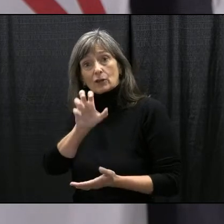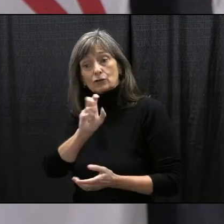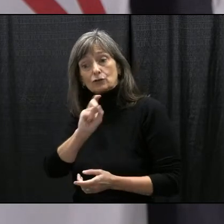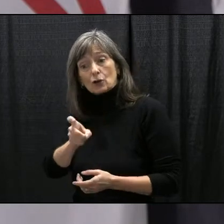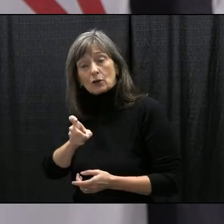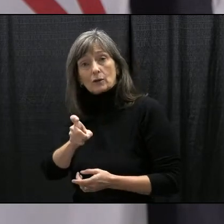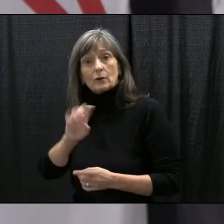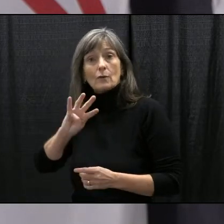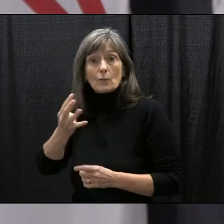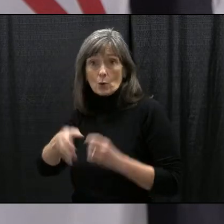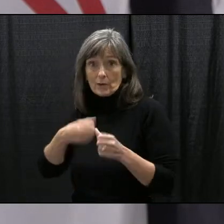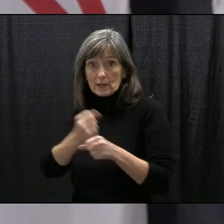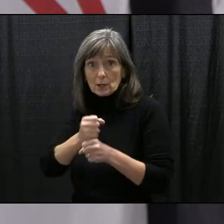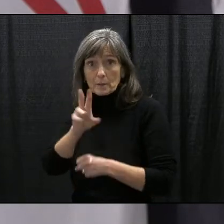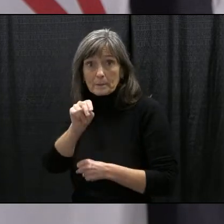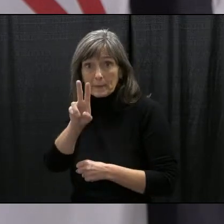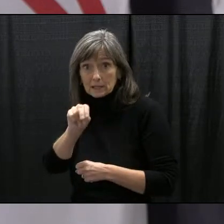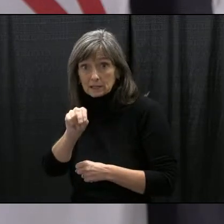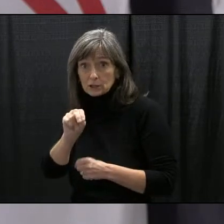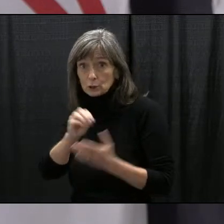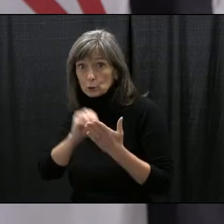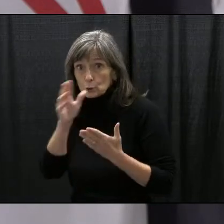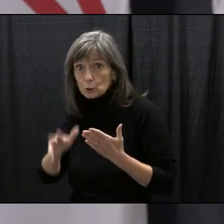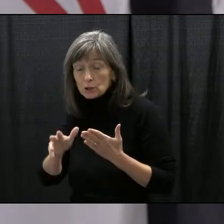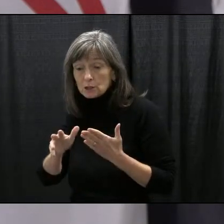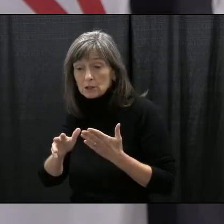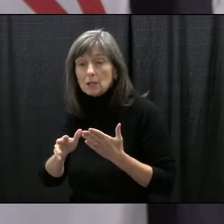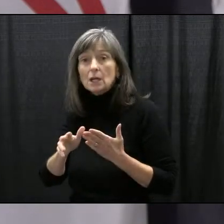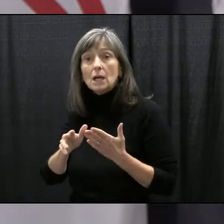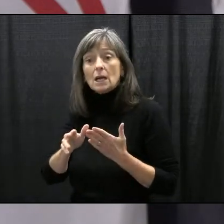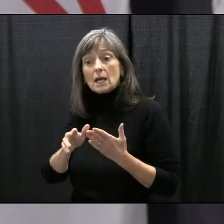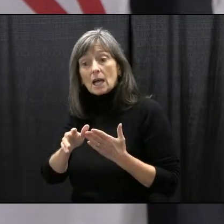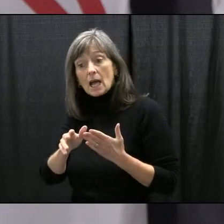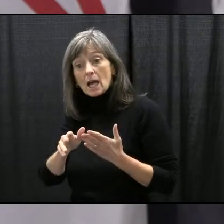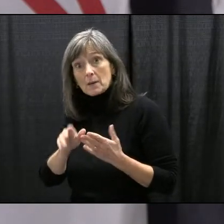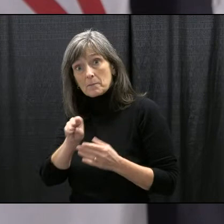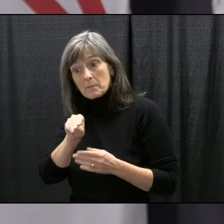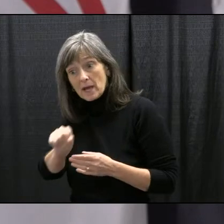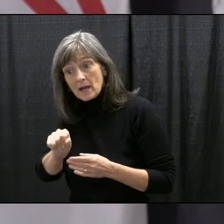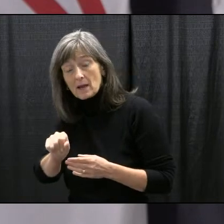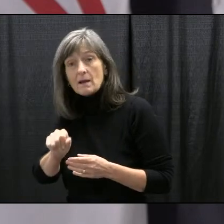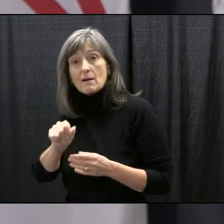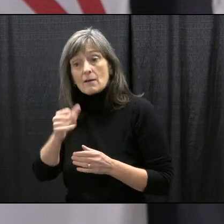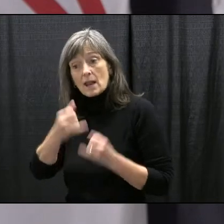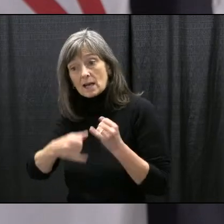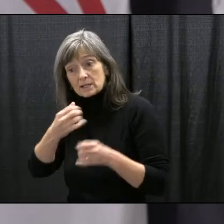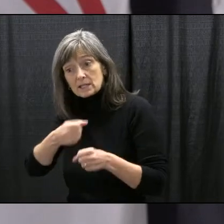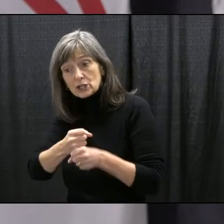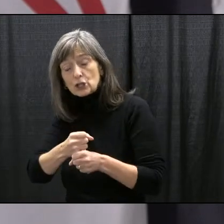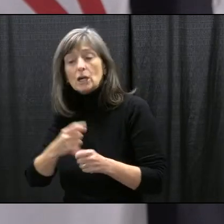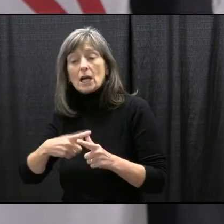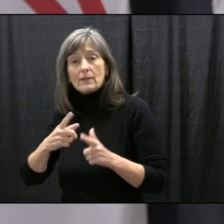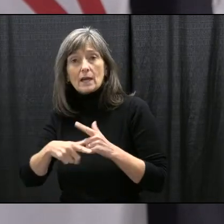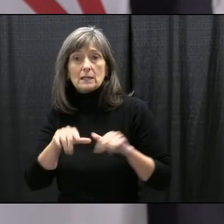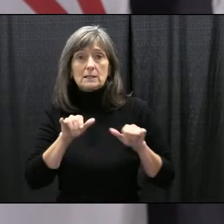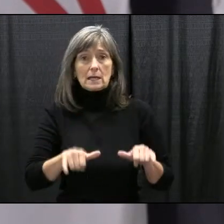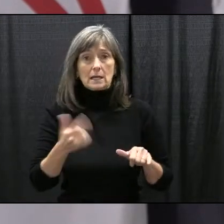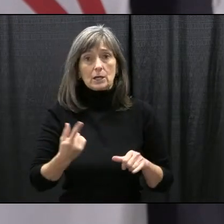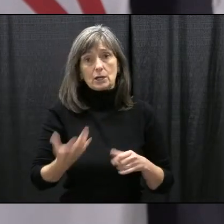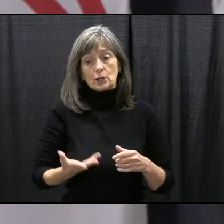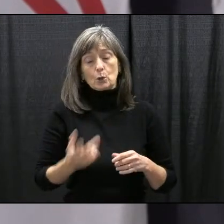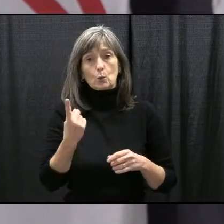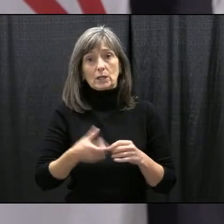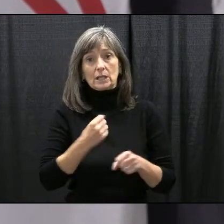for a fourth-year MON student in exchange for 1-year return of service. We currently provide